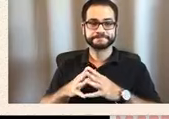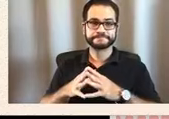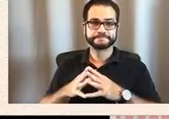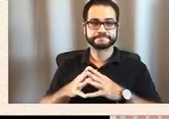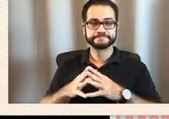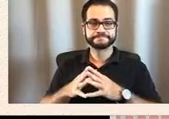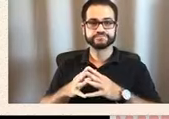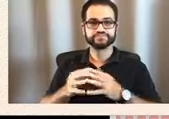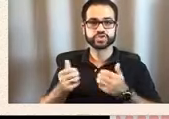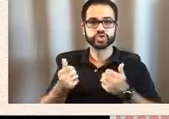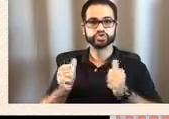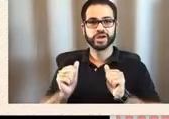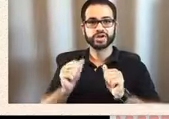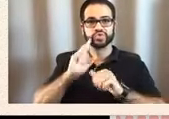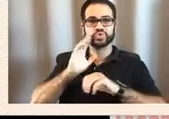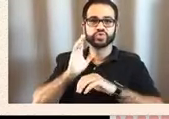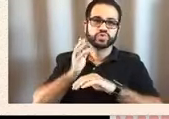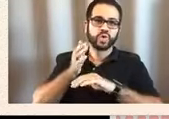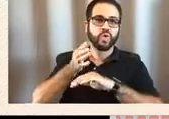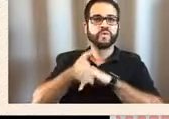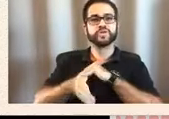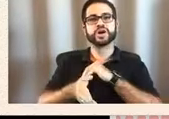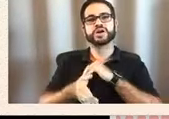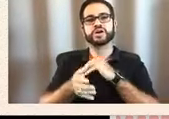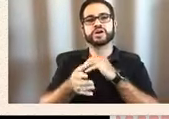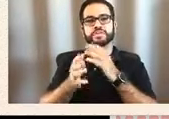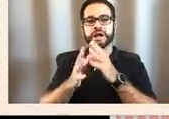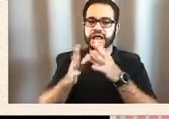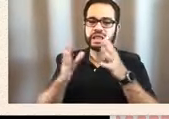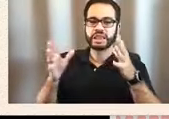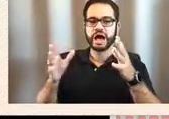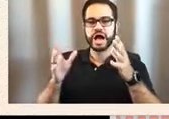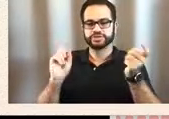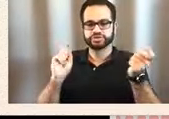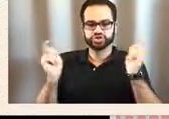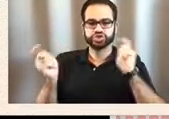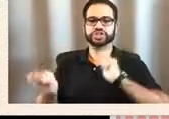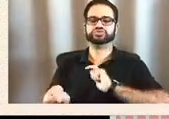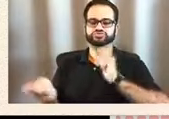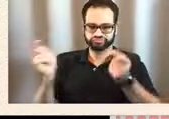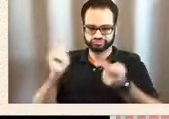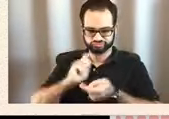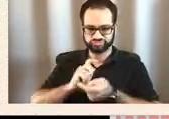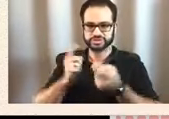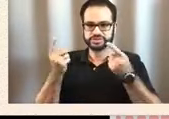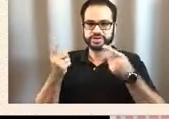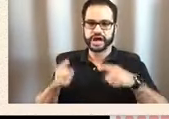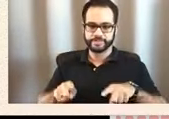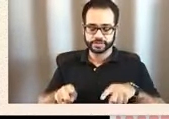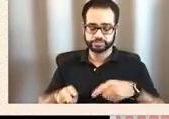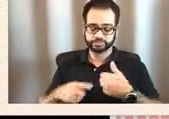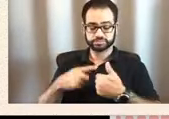overcoming a lot of changes that have taken place. One